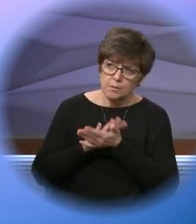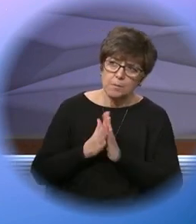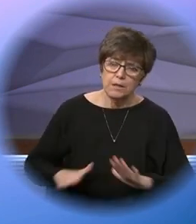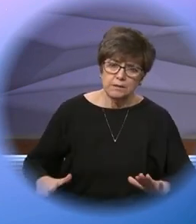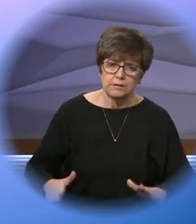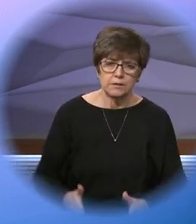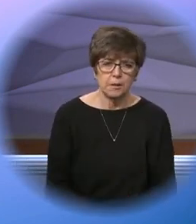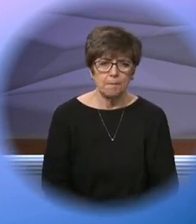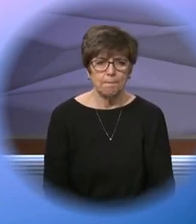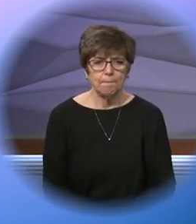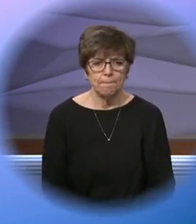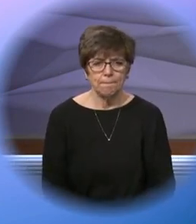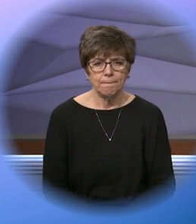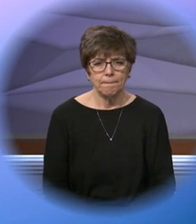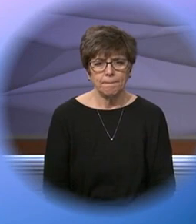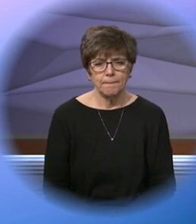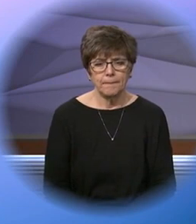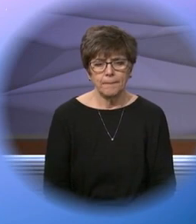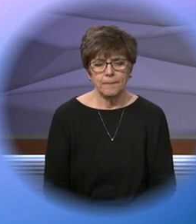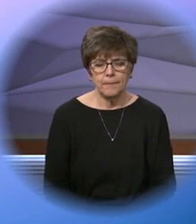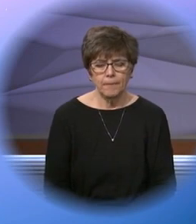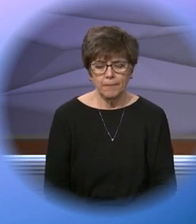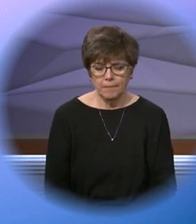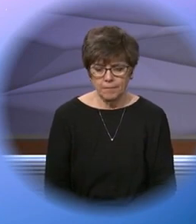us peace.